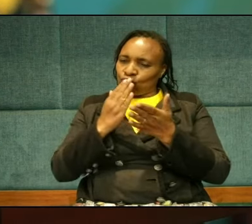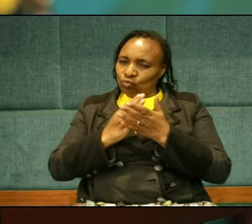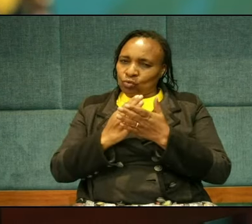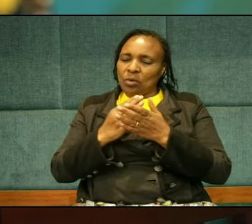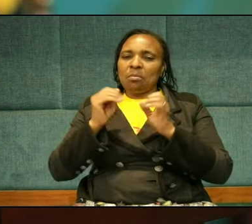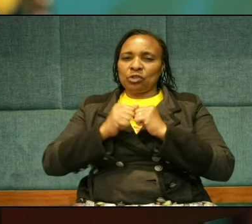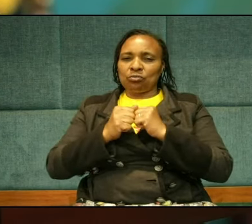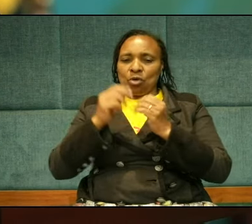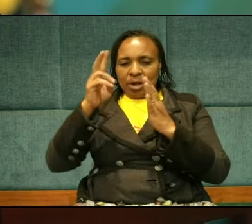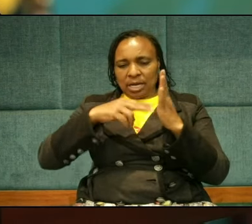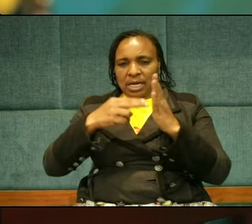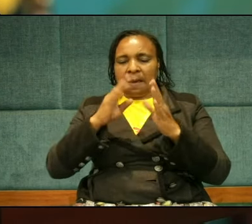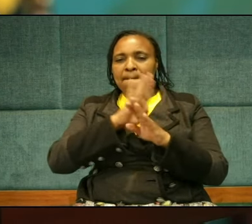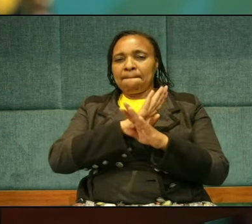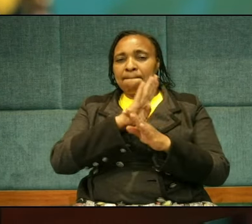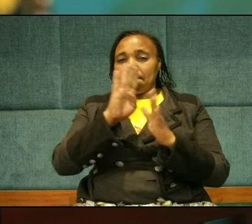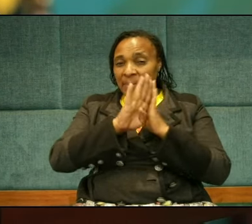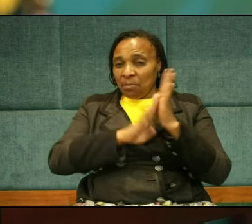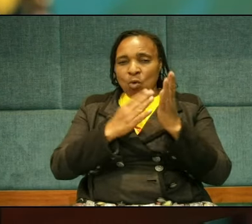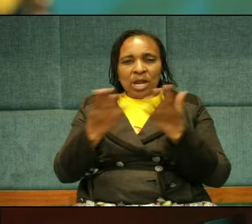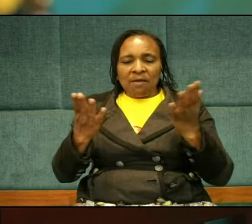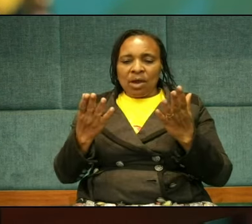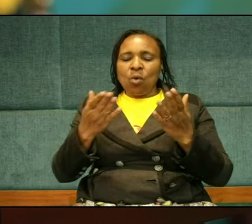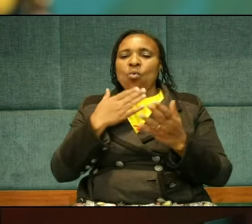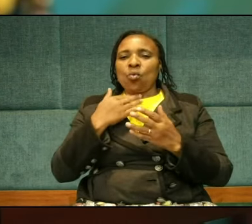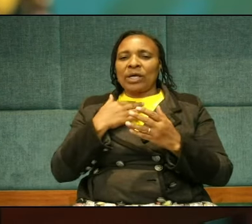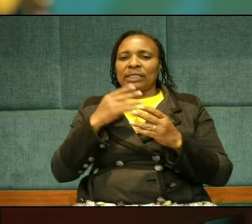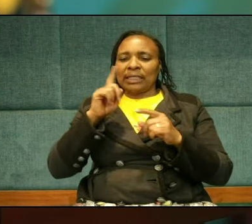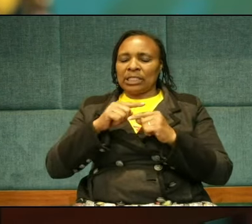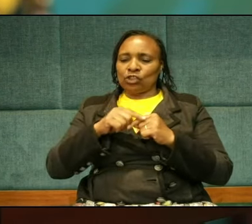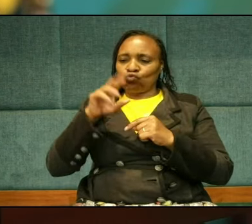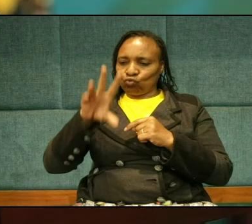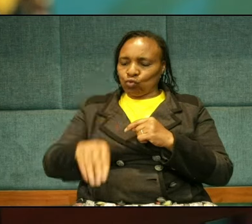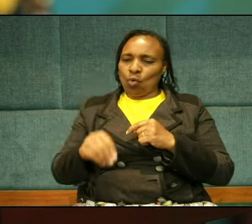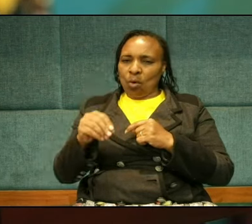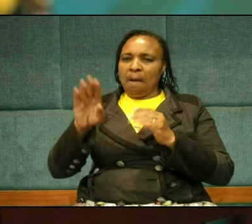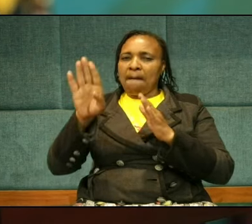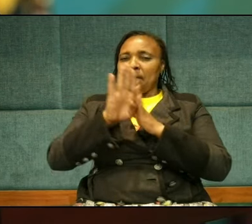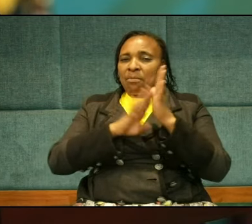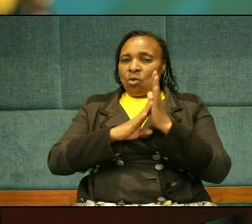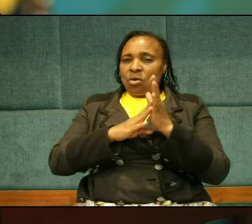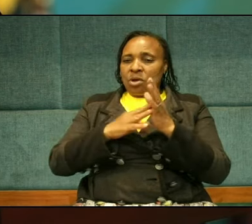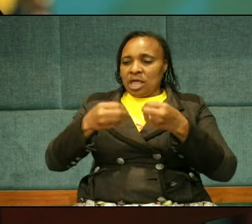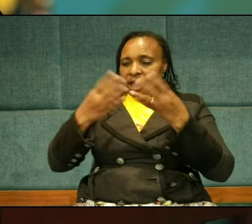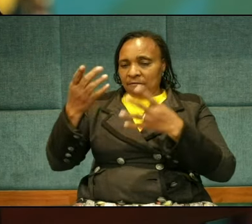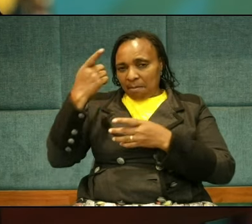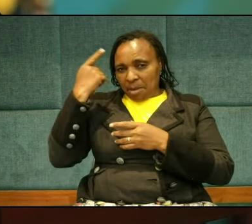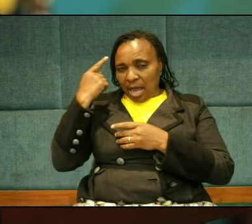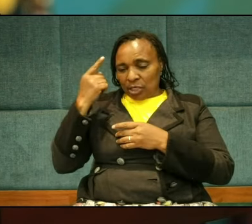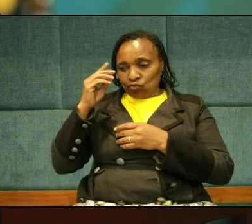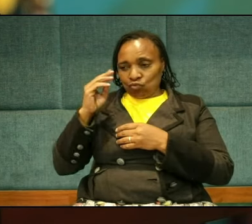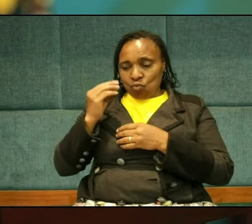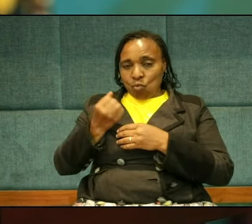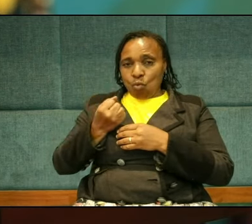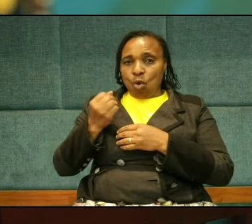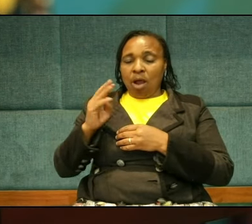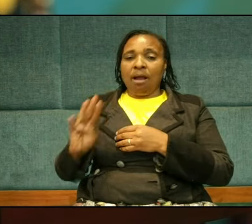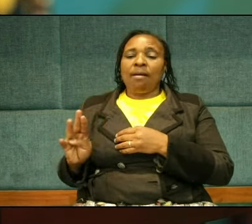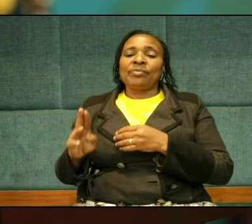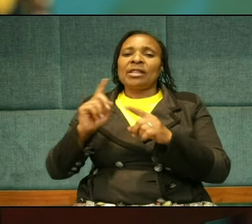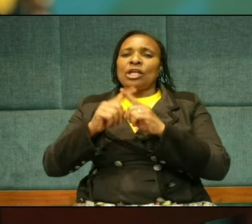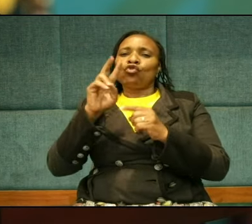Bible whenever you want." Reaching into his backpack, he took out the 2 Bibles and gave the black one to him. Then the 2 boys opened